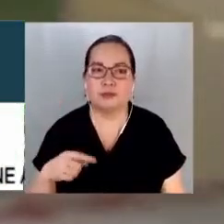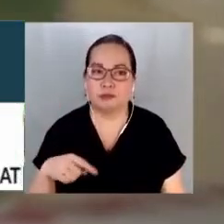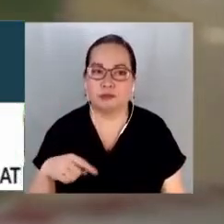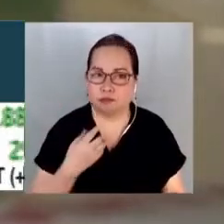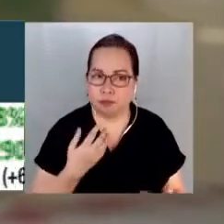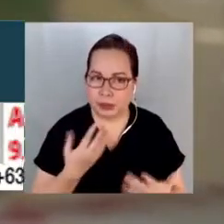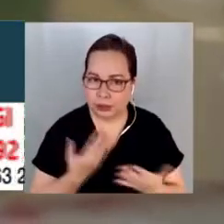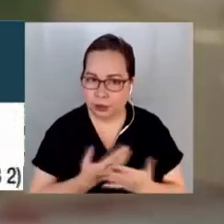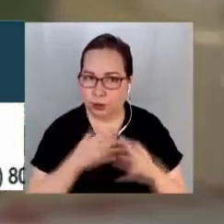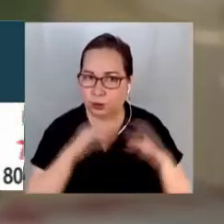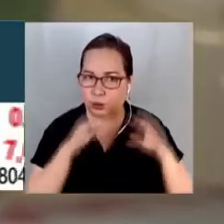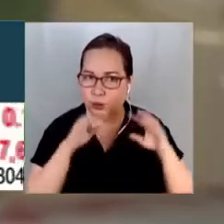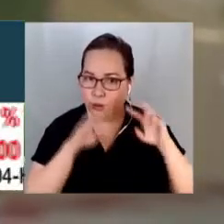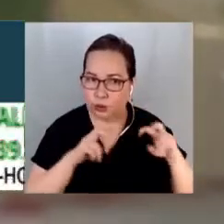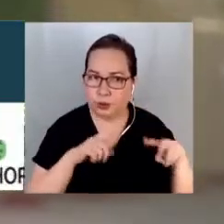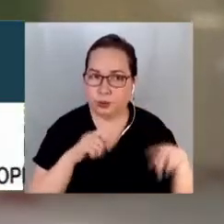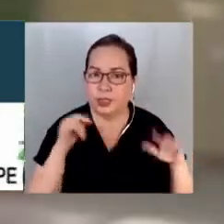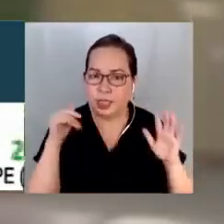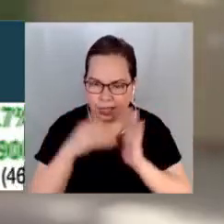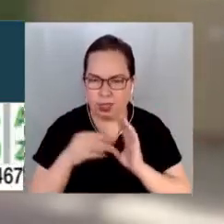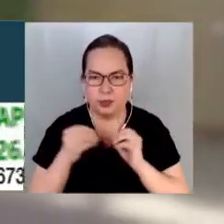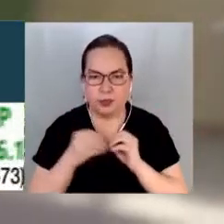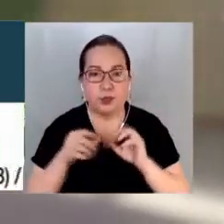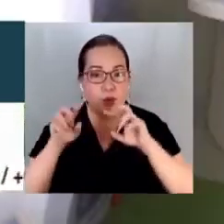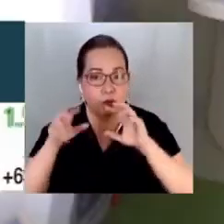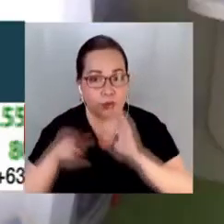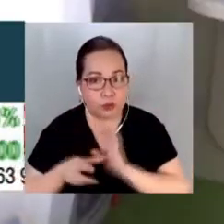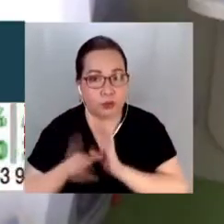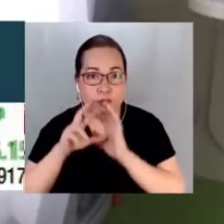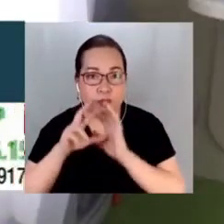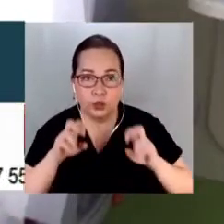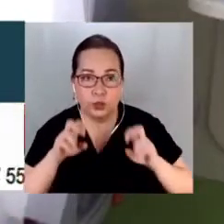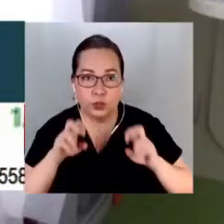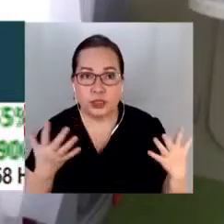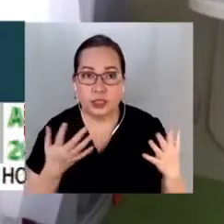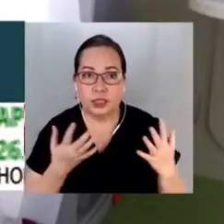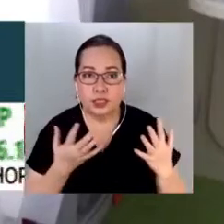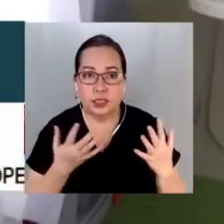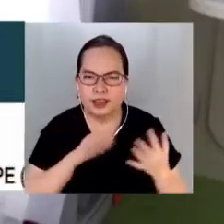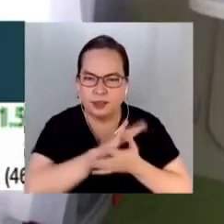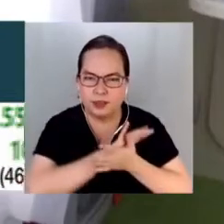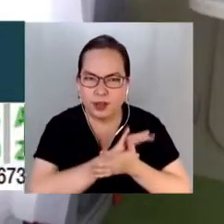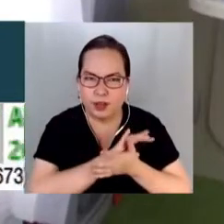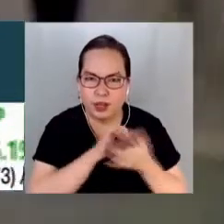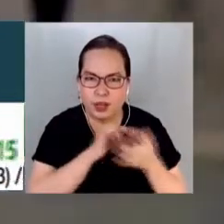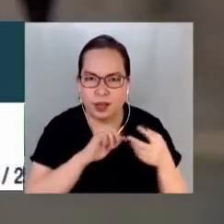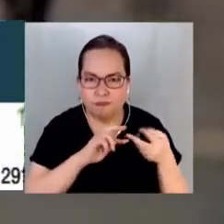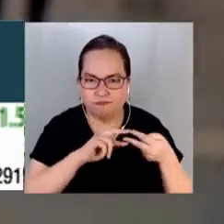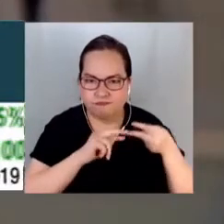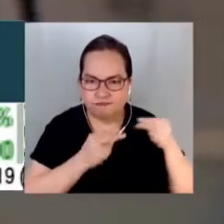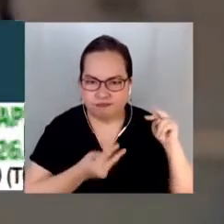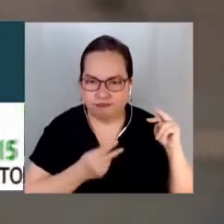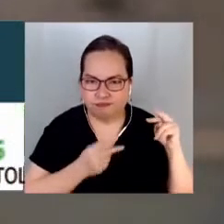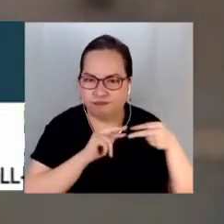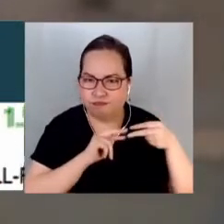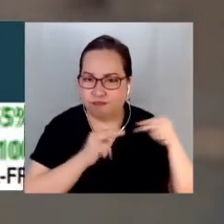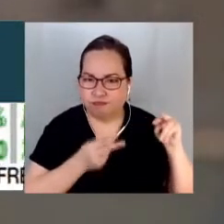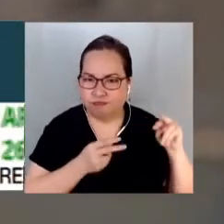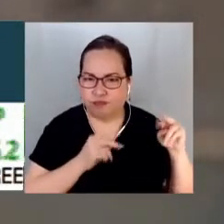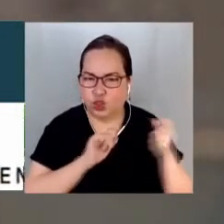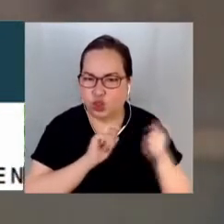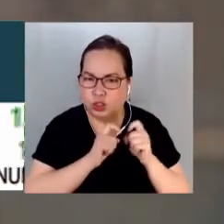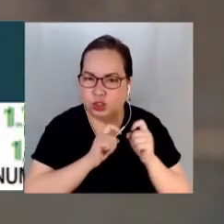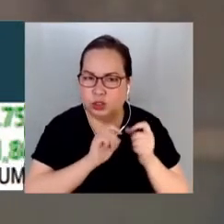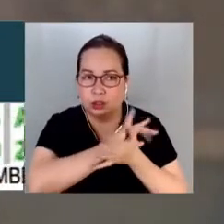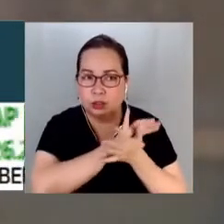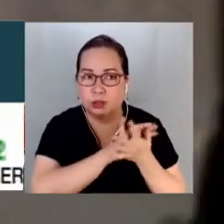online but is yet to be peer-reviewed, was conducted on a synthetic virus with 10 mutations that are characteristic of the variant